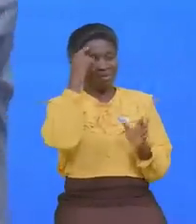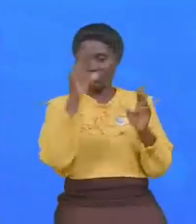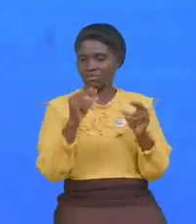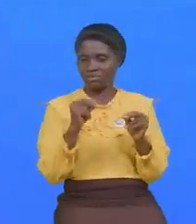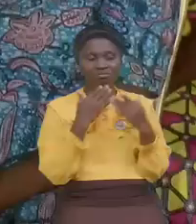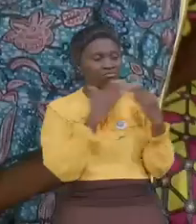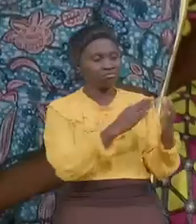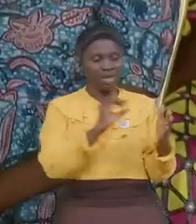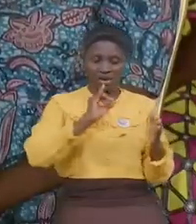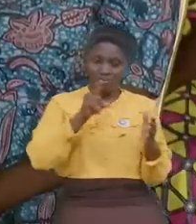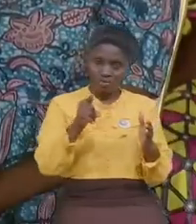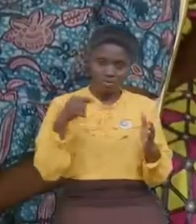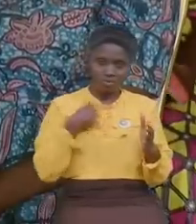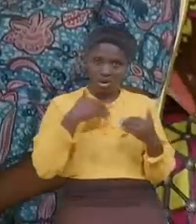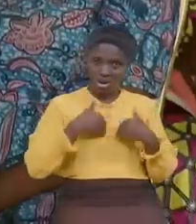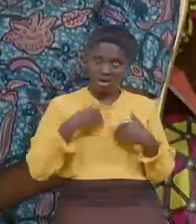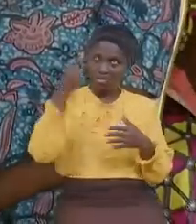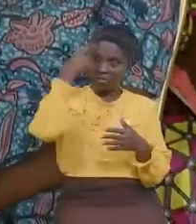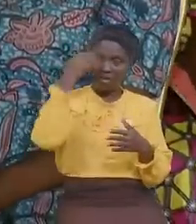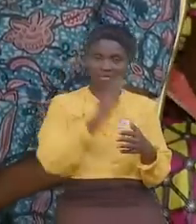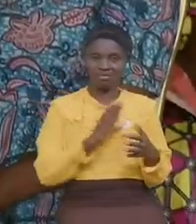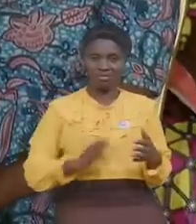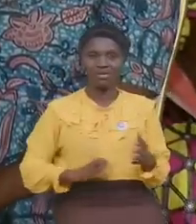mind of Christ.